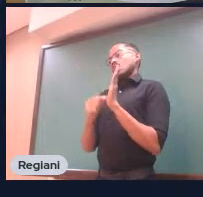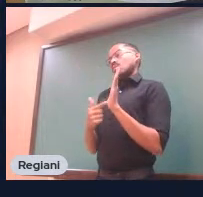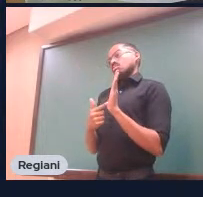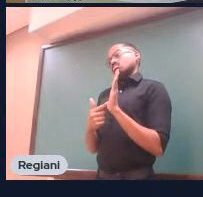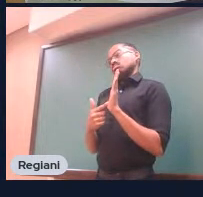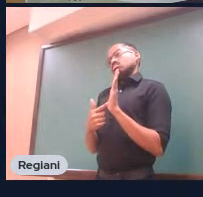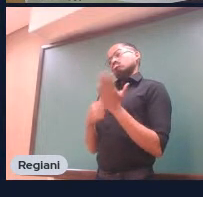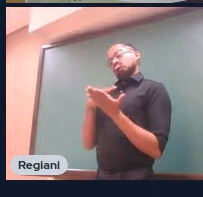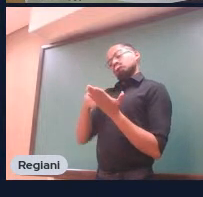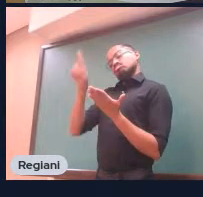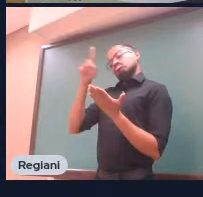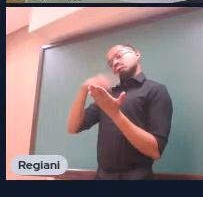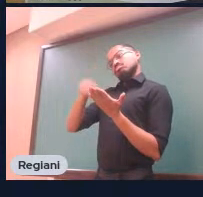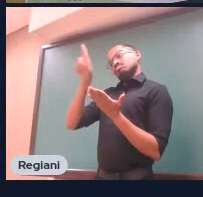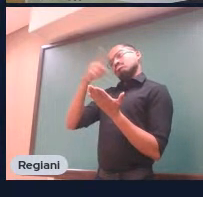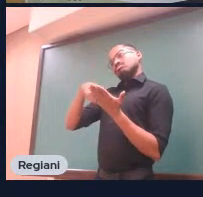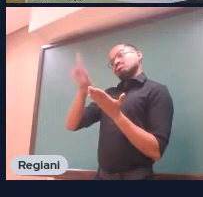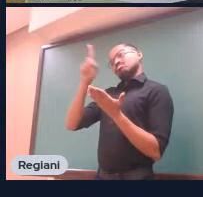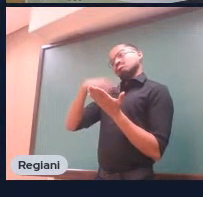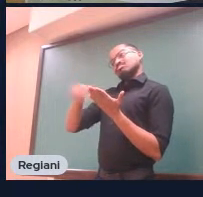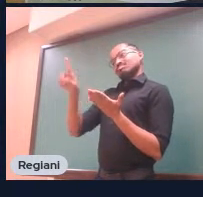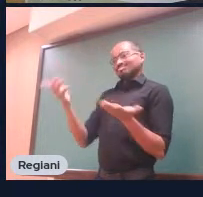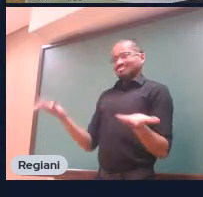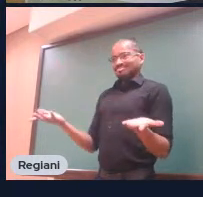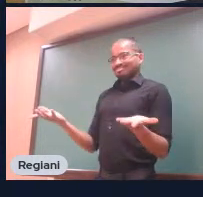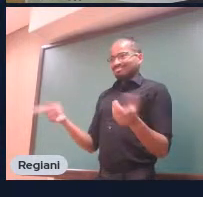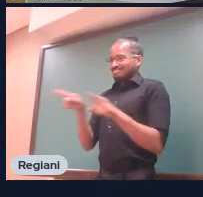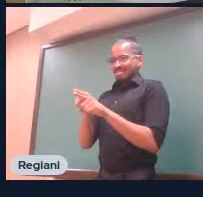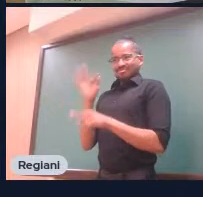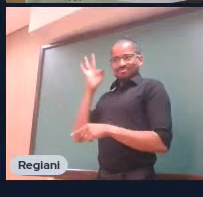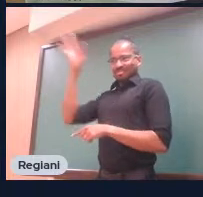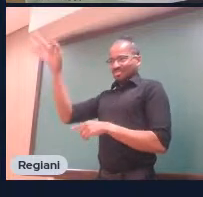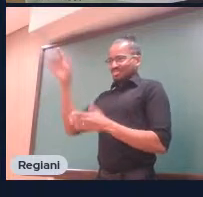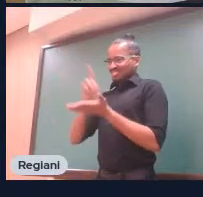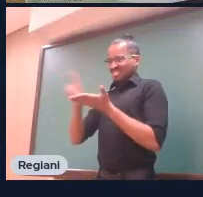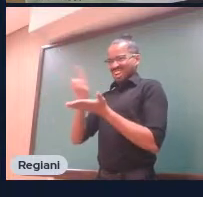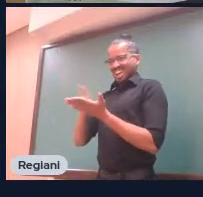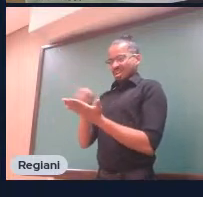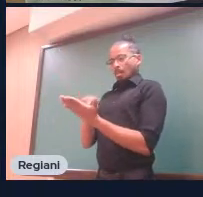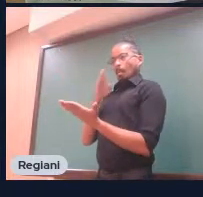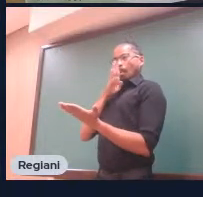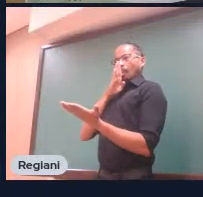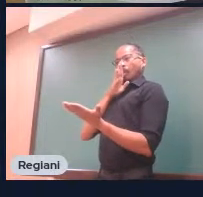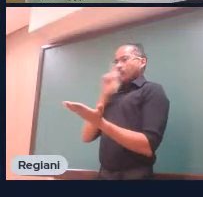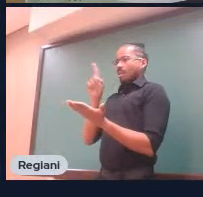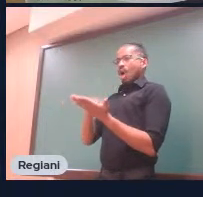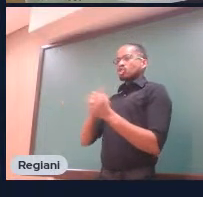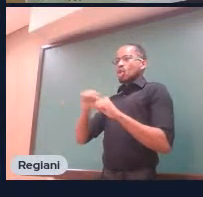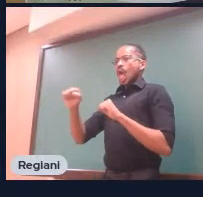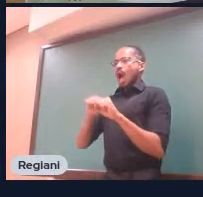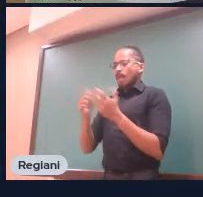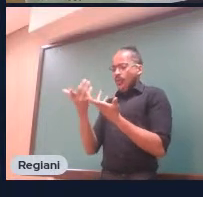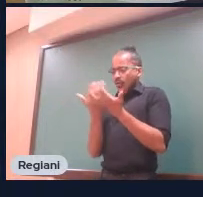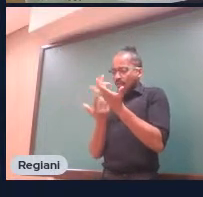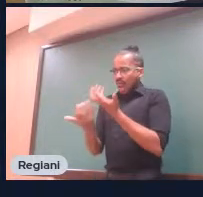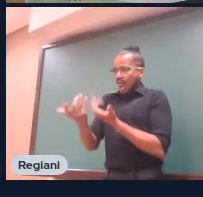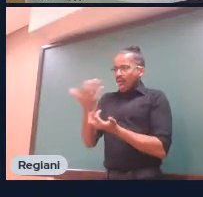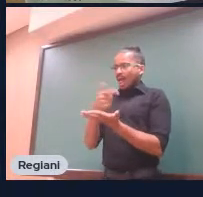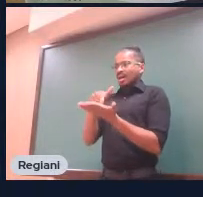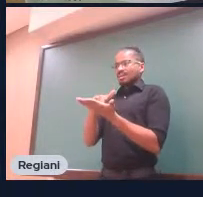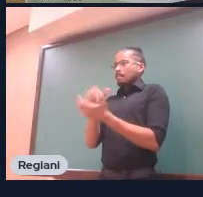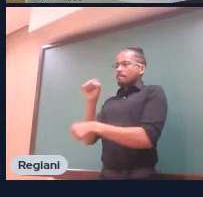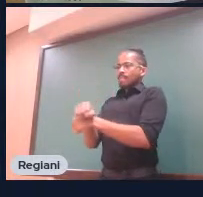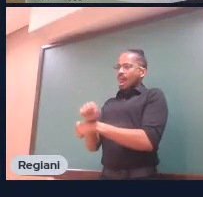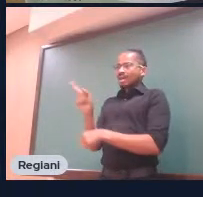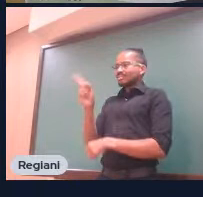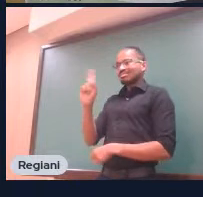However, future dictionaries are also dynamic rather than static. They will have levels of granularity, layers of